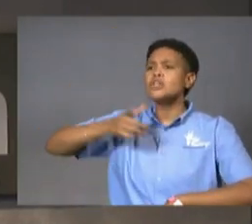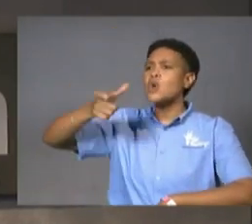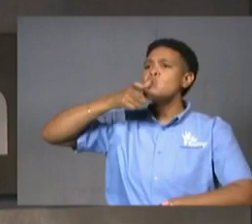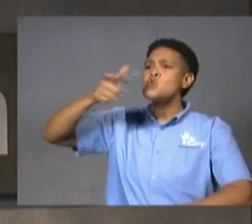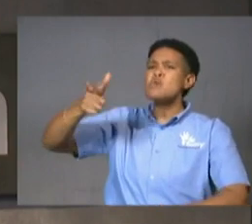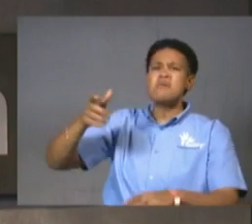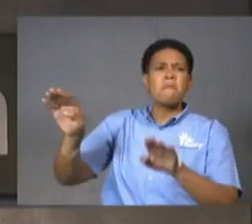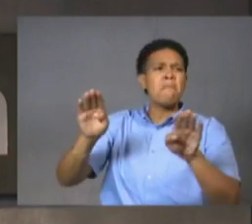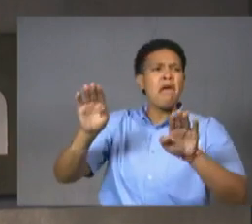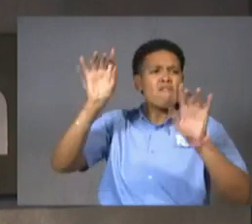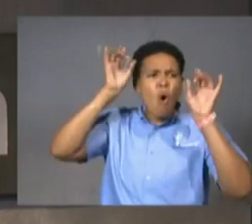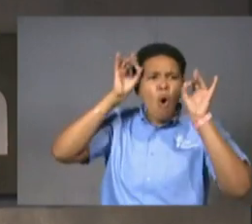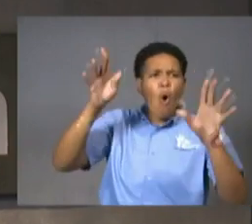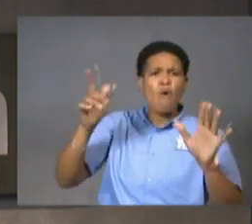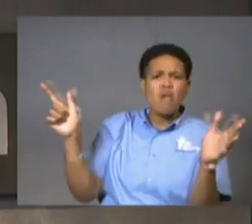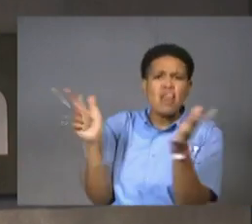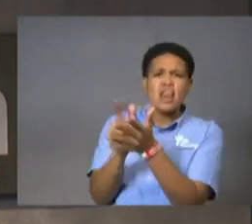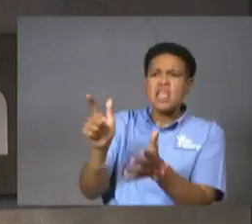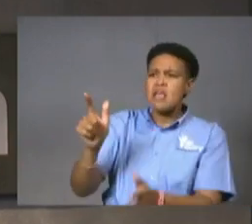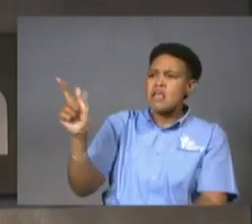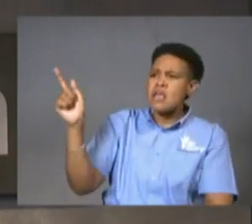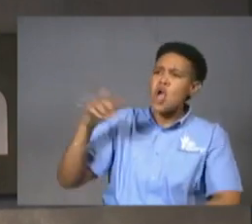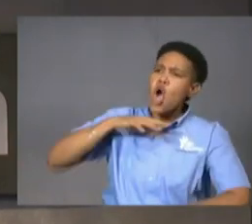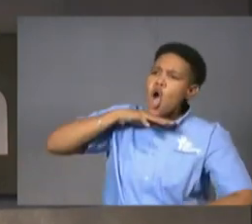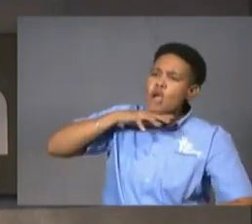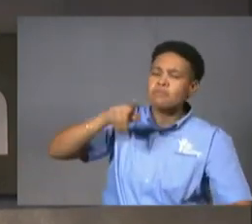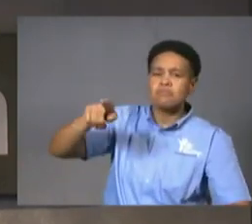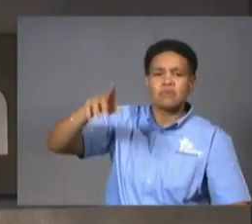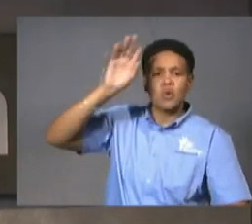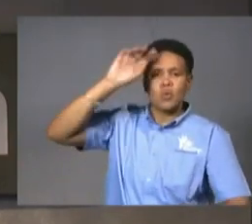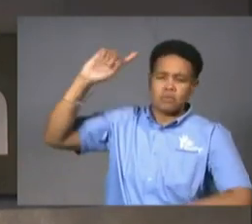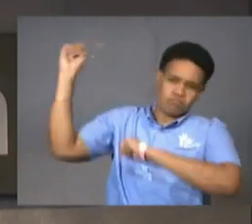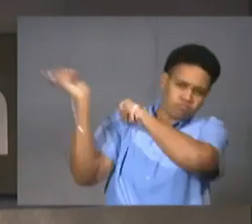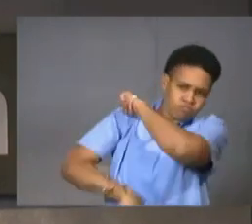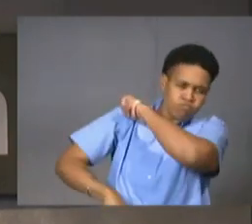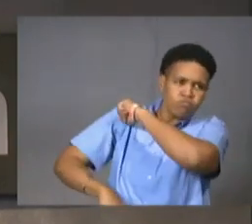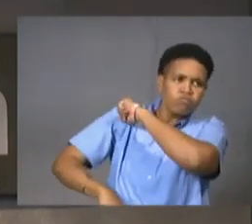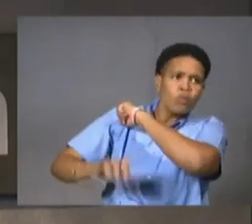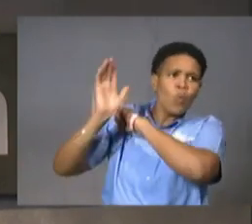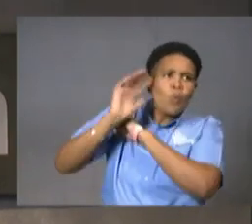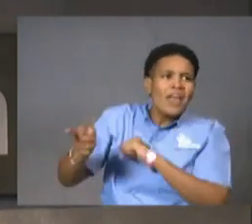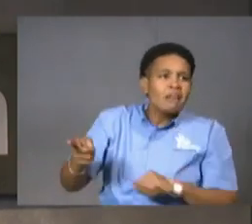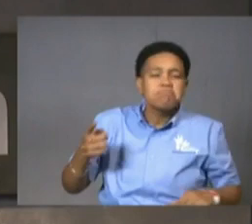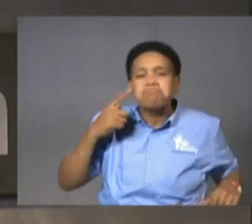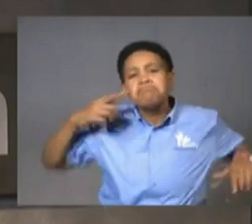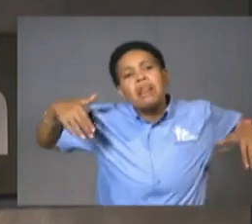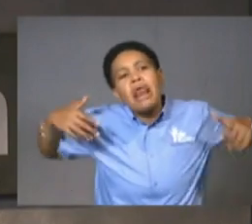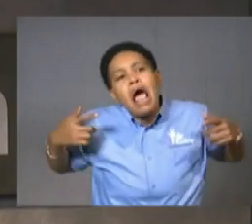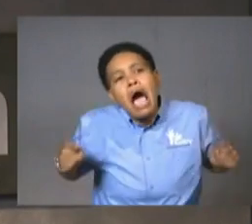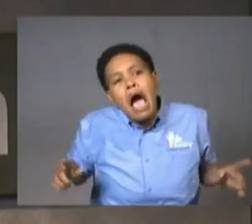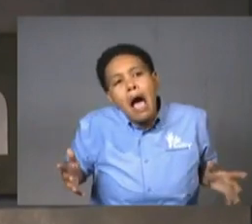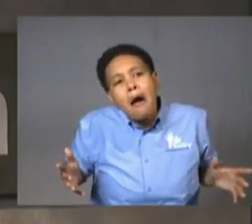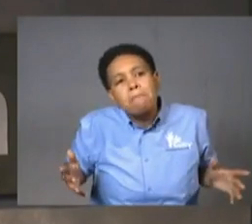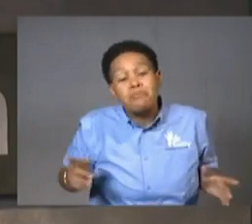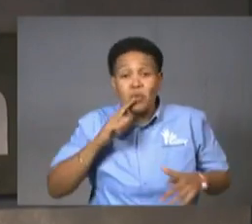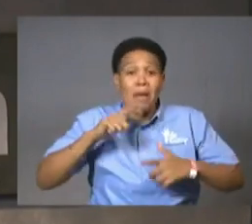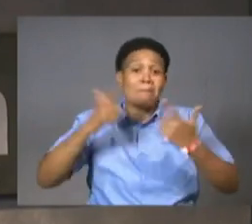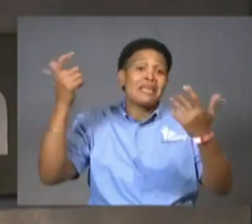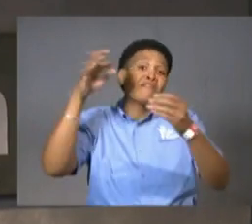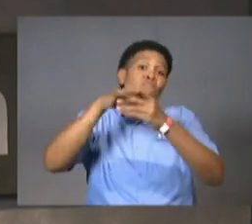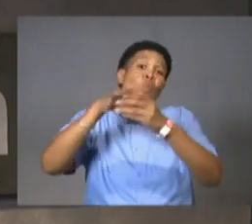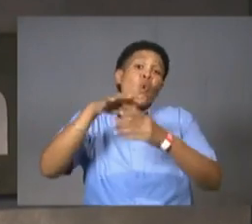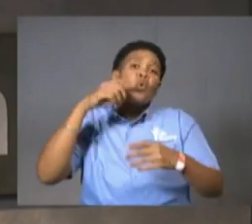illegally, and defraud the public. That has not happened. He said there'd be a big referendum to decide issues like